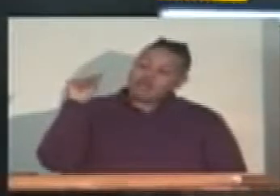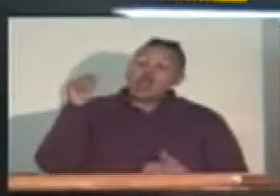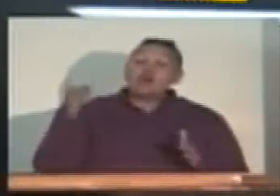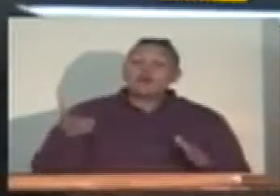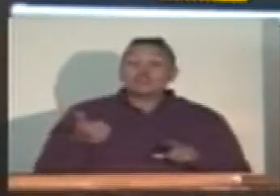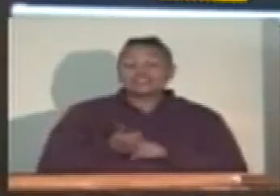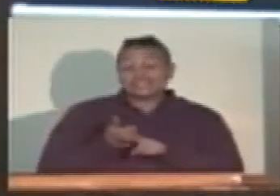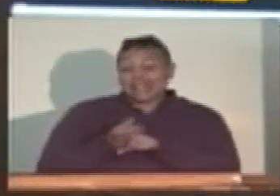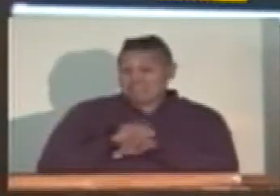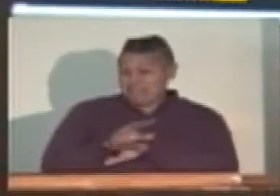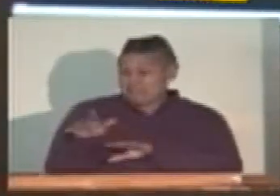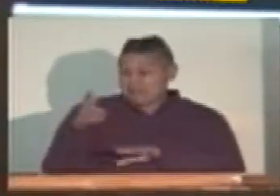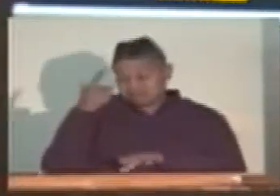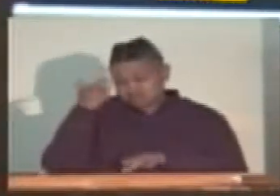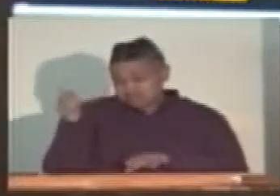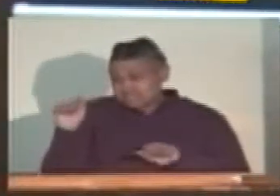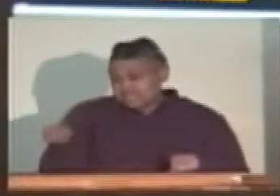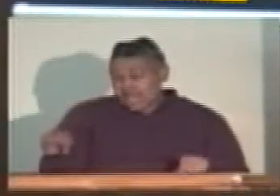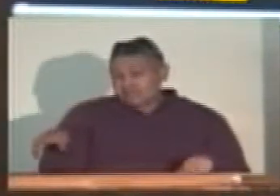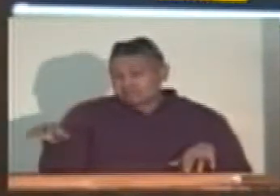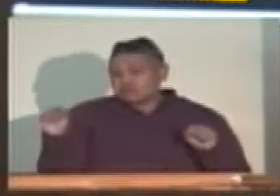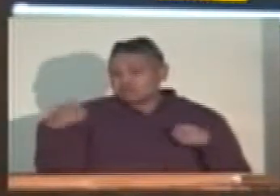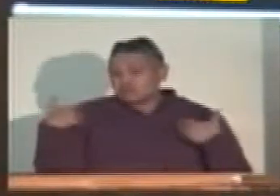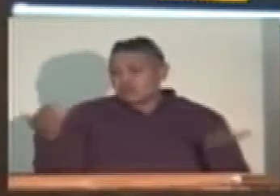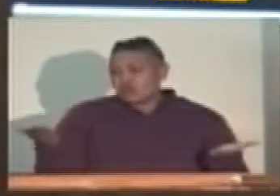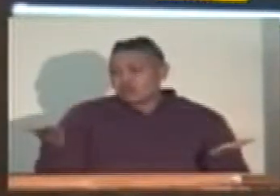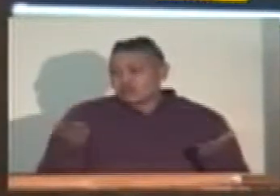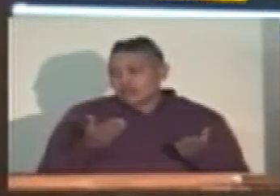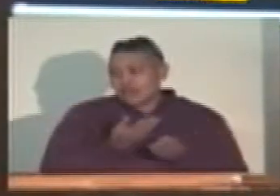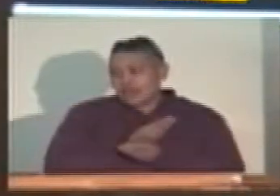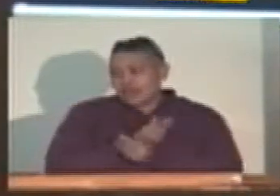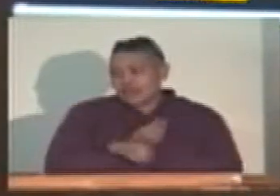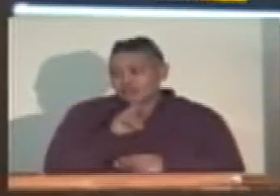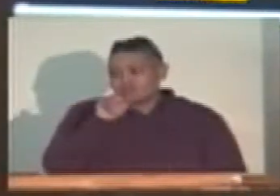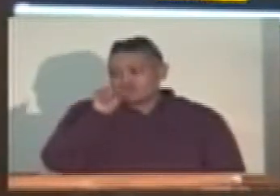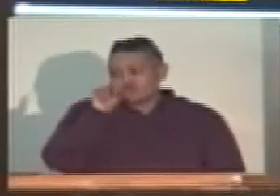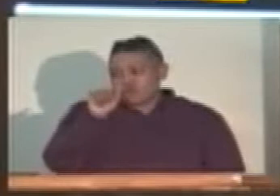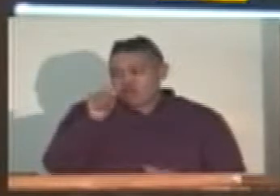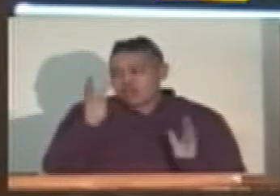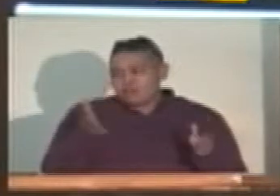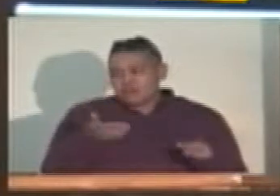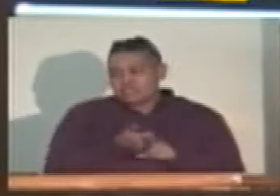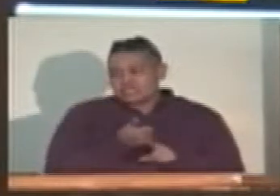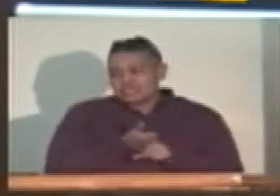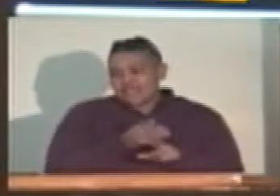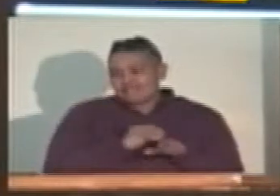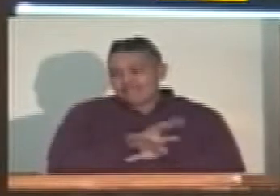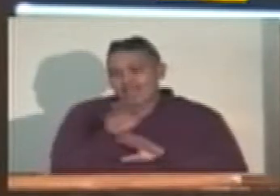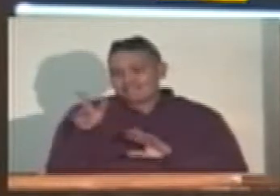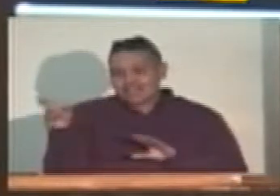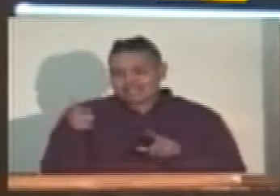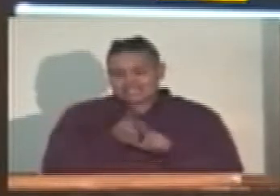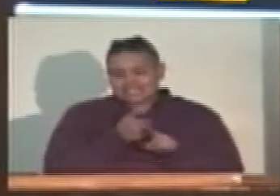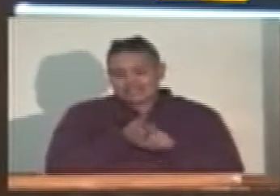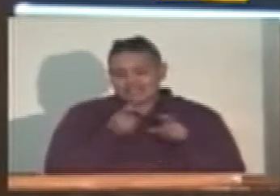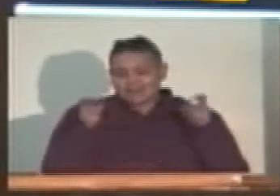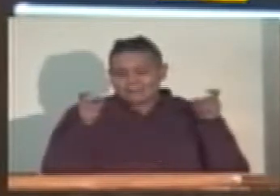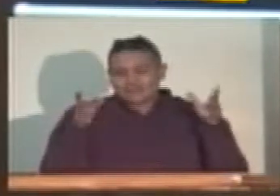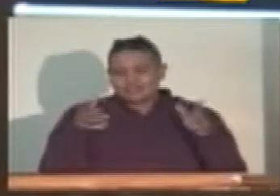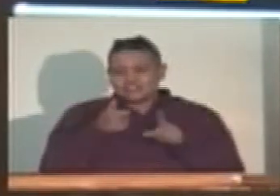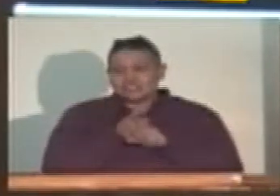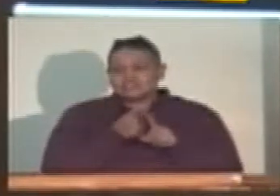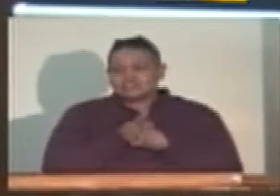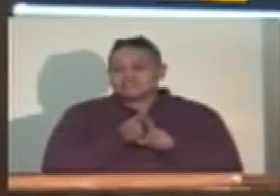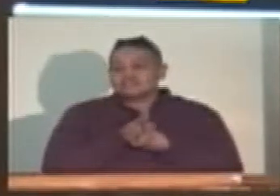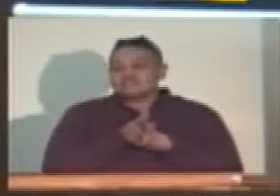advised that he said that he can go on the land. The RADA person advised, the manager